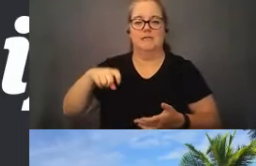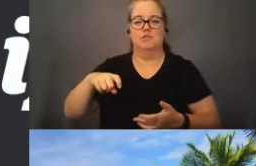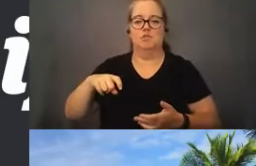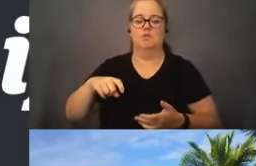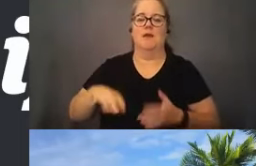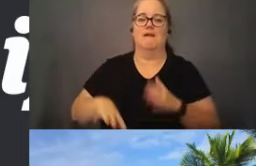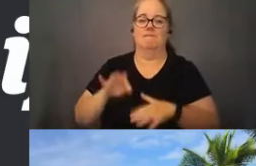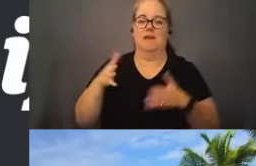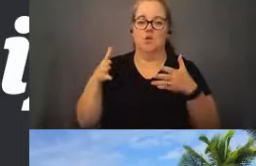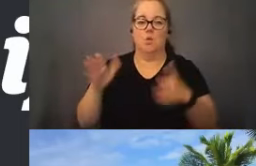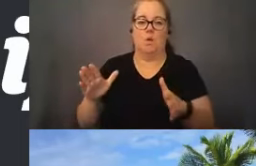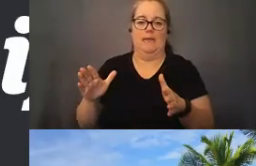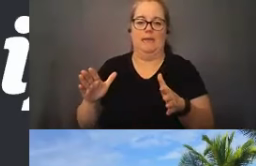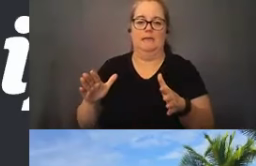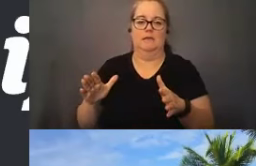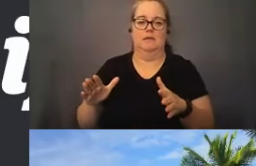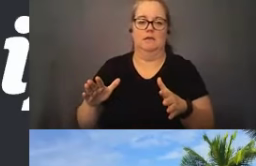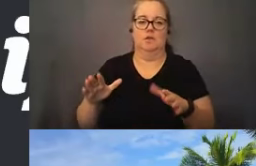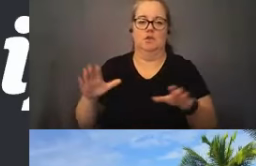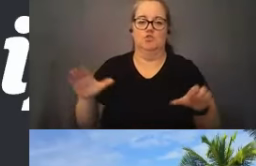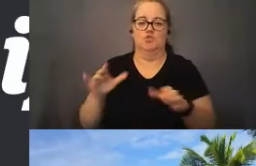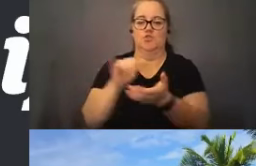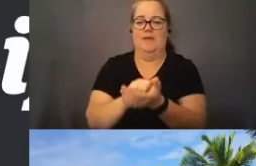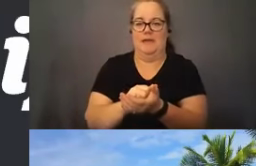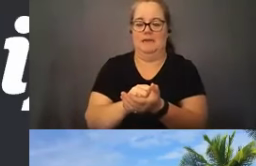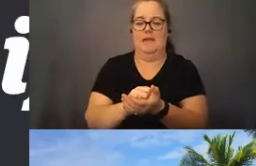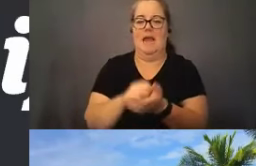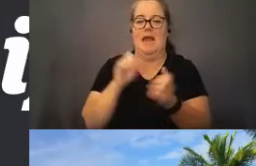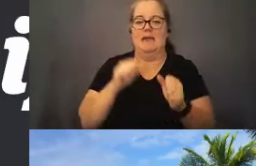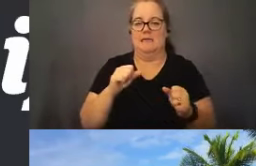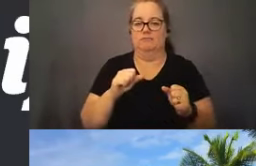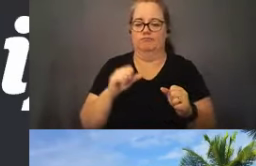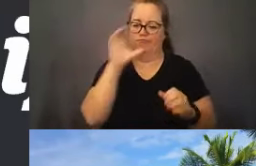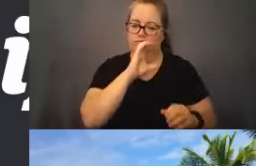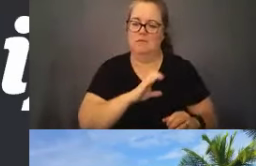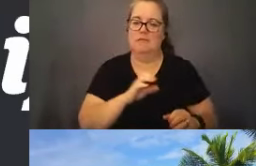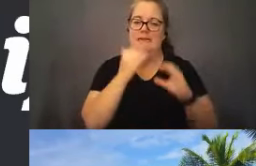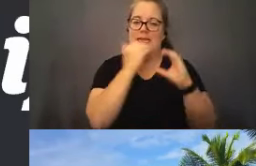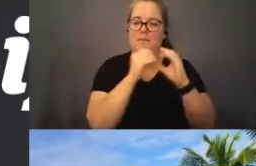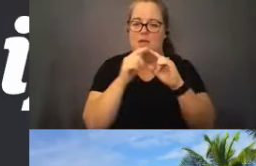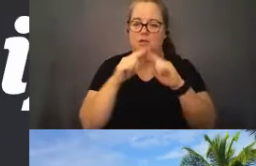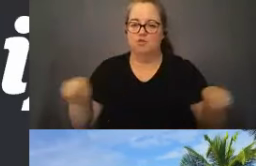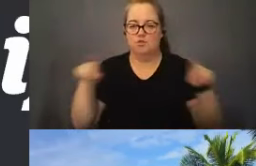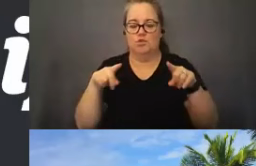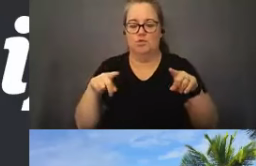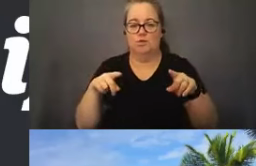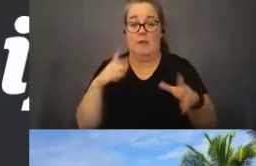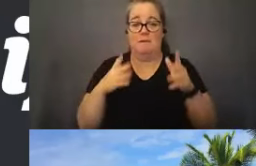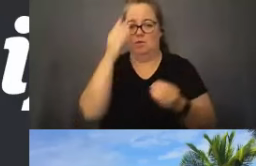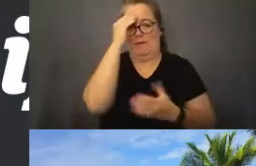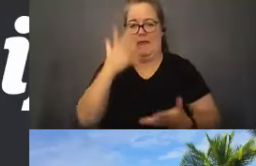way to do that. And that's something I can look up and email, or if you guys know, you can let me know